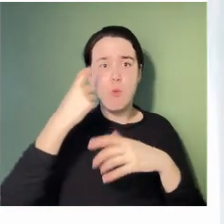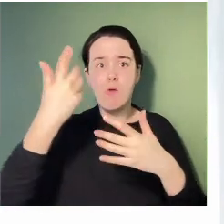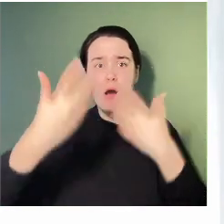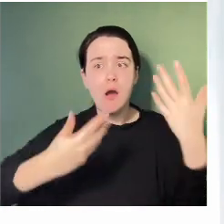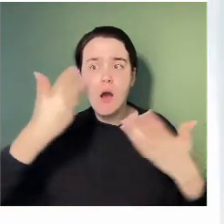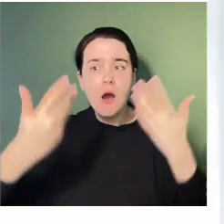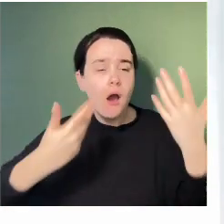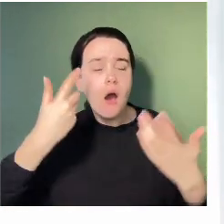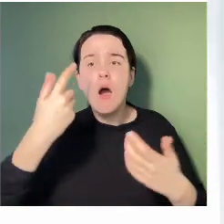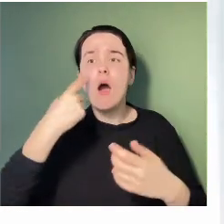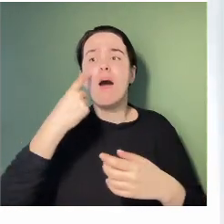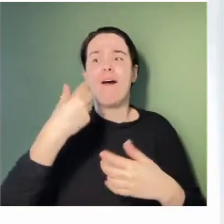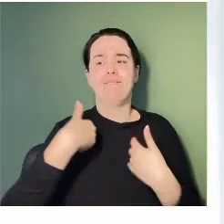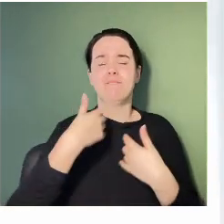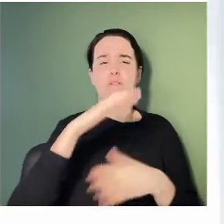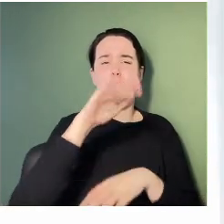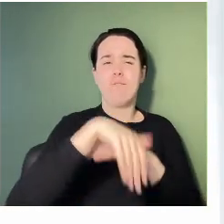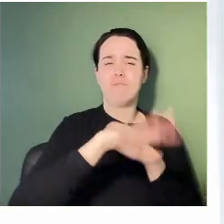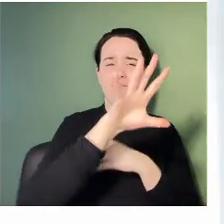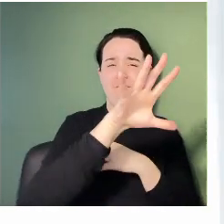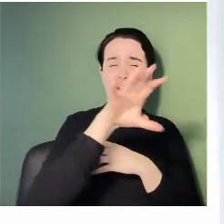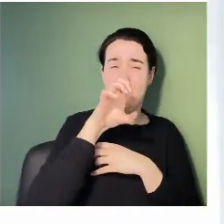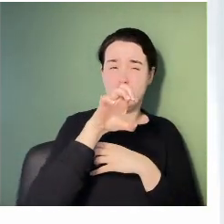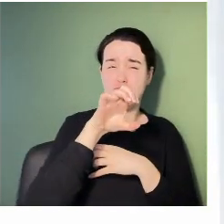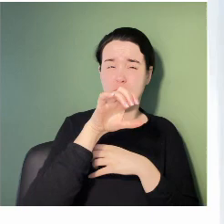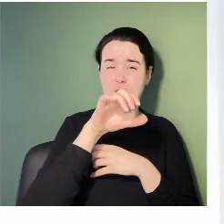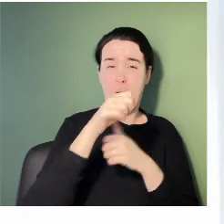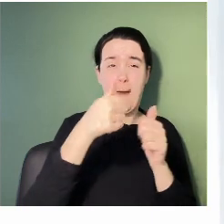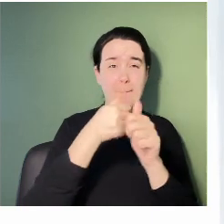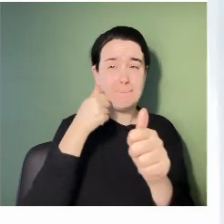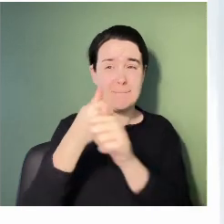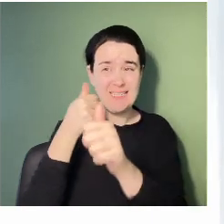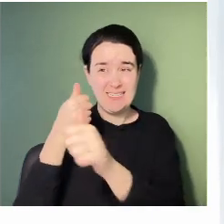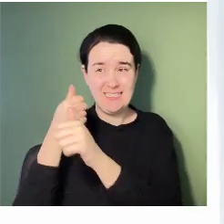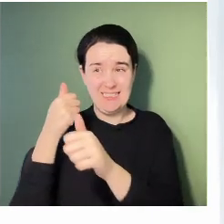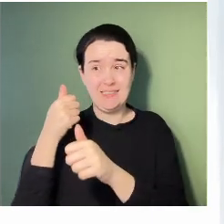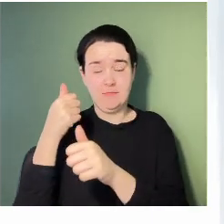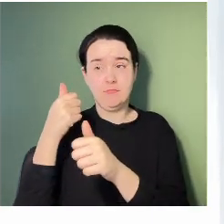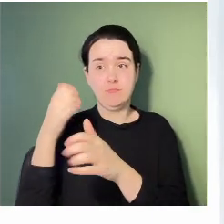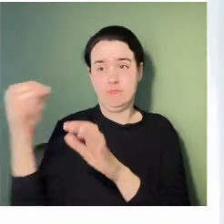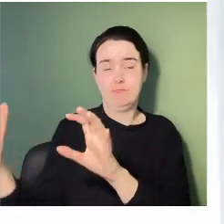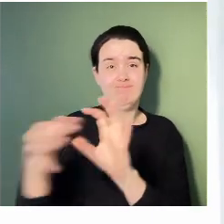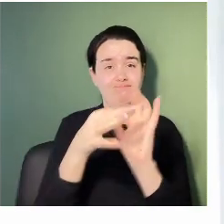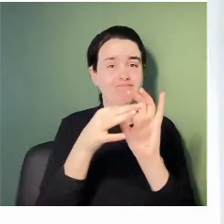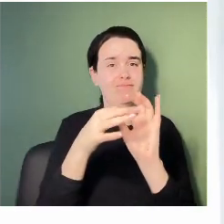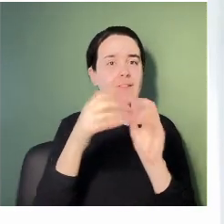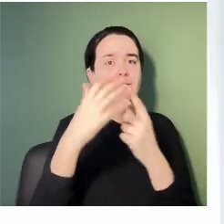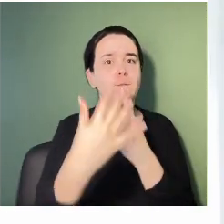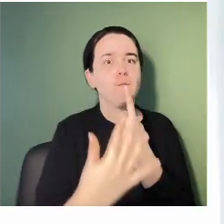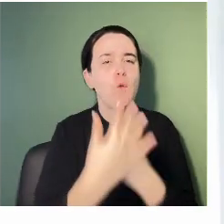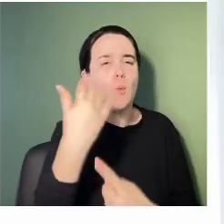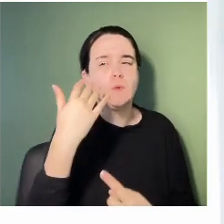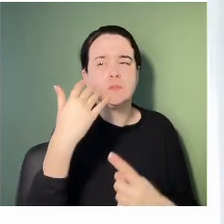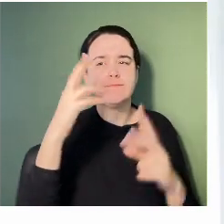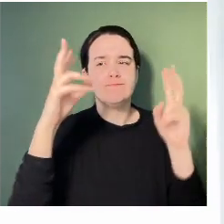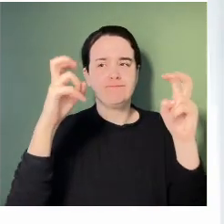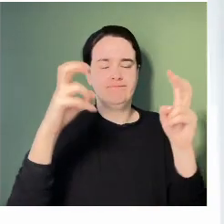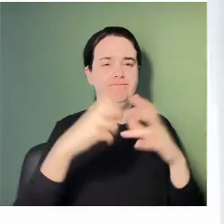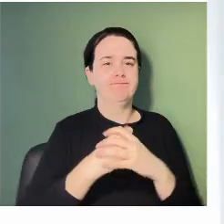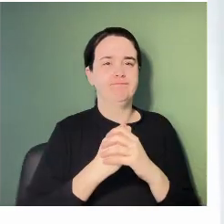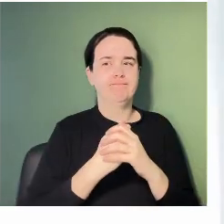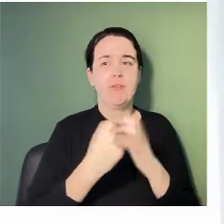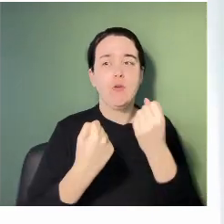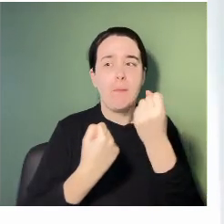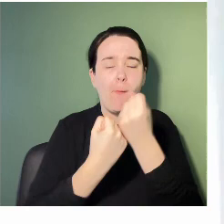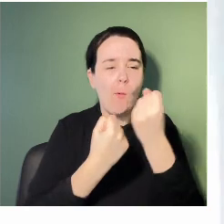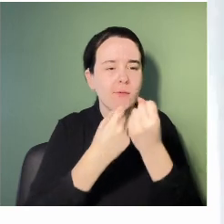we track over 500 companies who are connected to this influence industry. And we support all of those companies, all of our findings,